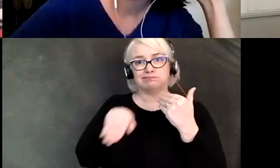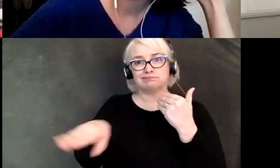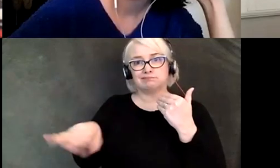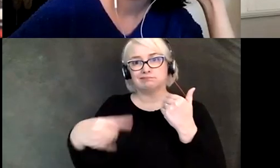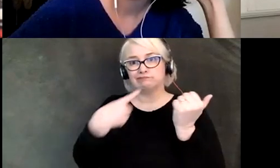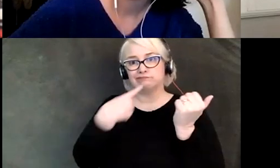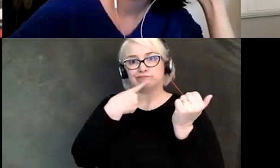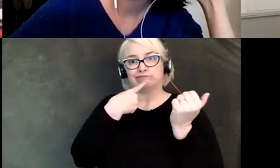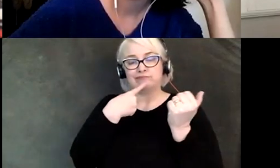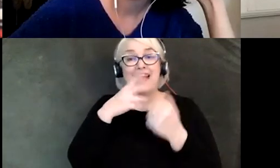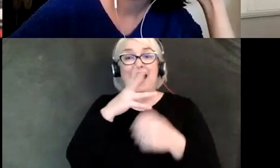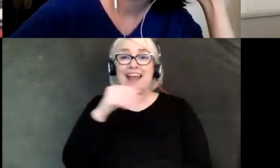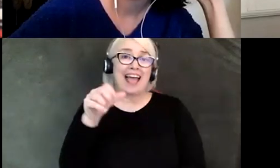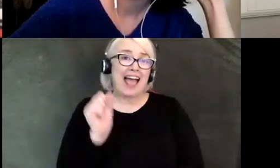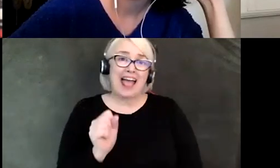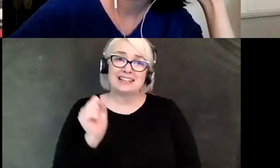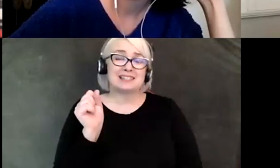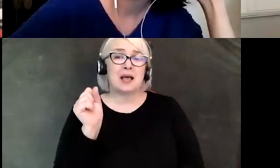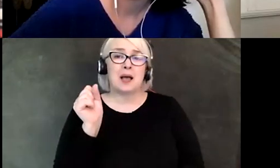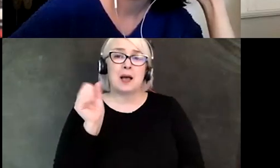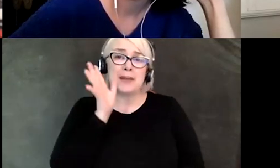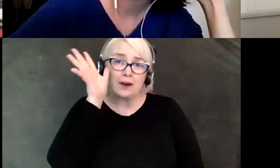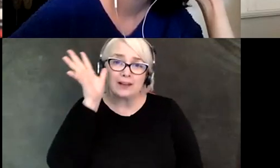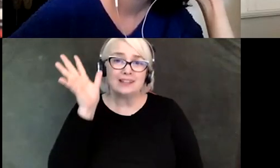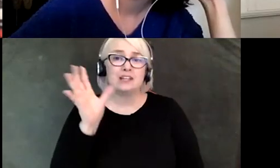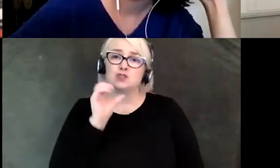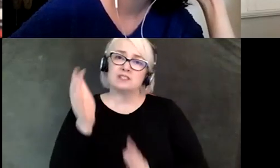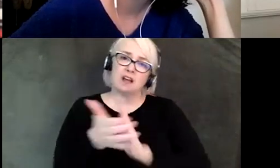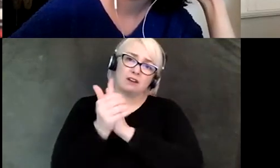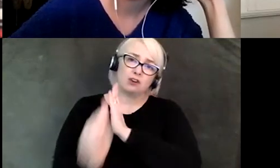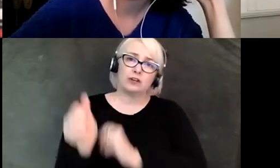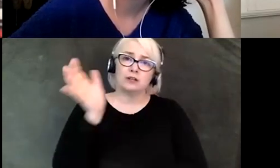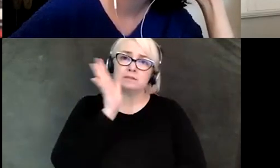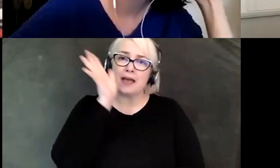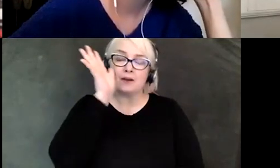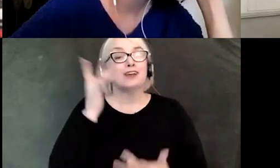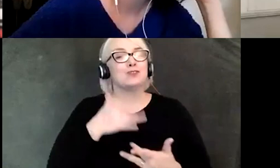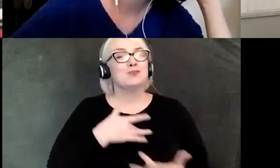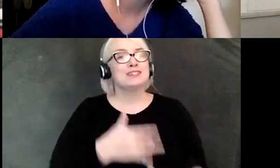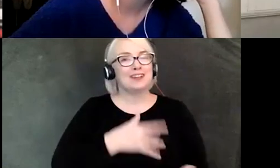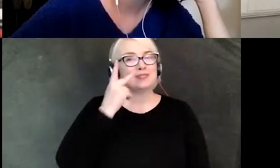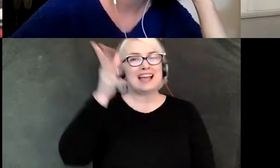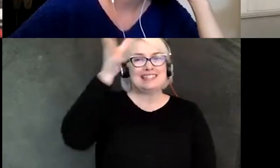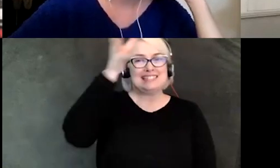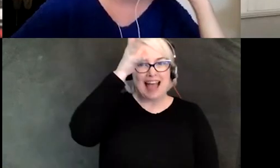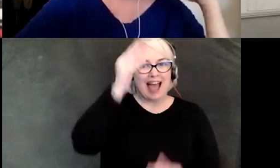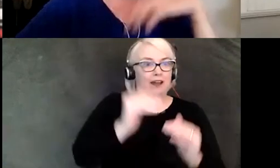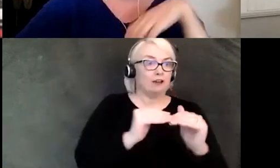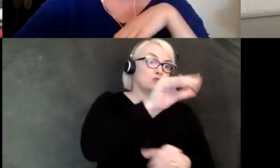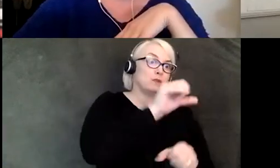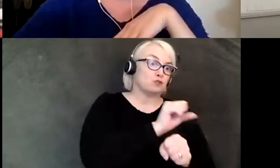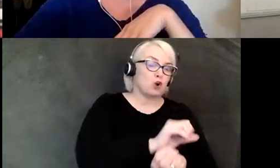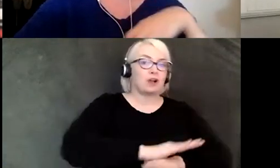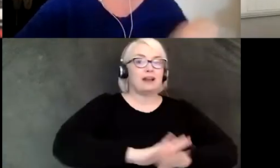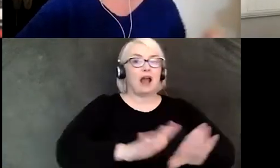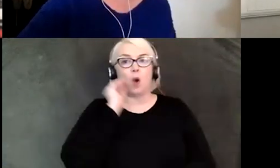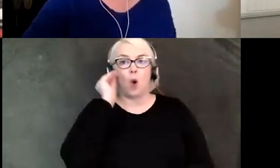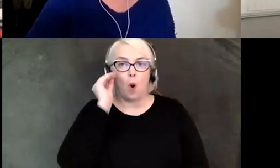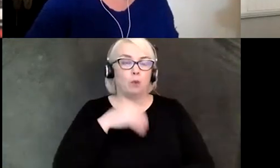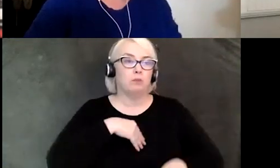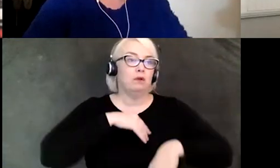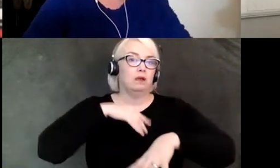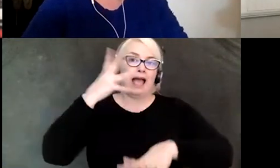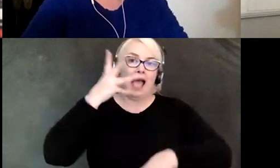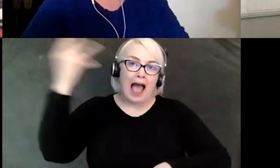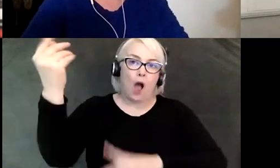as a parent, wasn't a good parent, which you usually see as the dad, the dad's overworked. He's not home. He's about doing things. But in this case, it was the mom and the dad was actually,